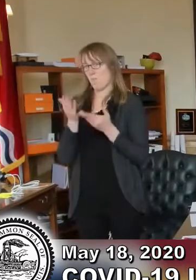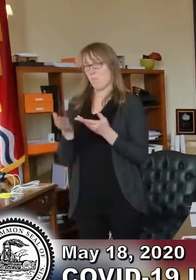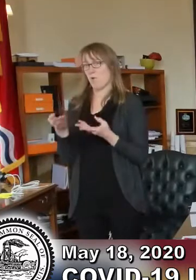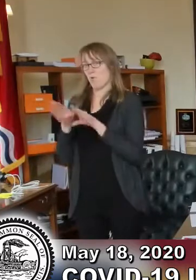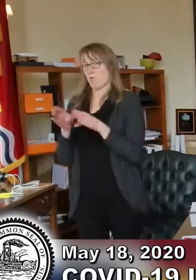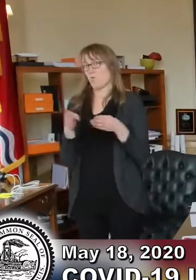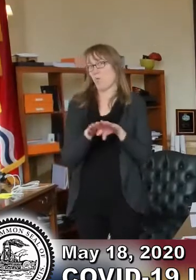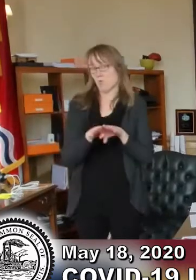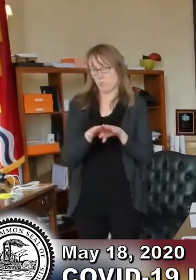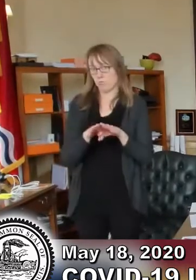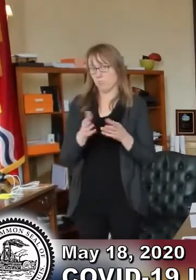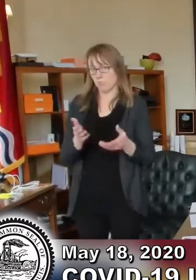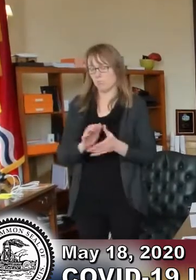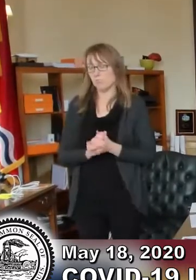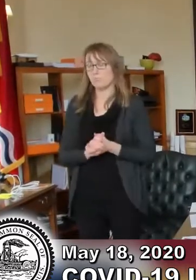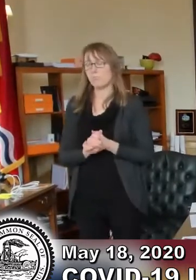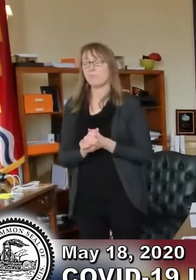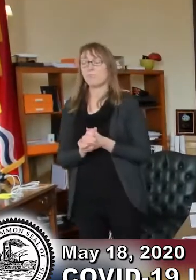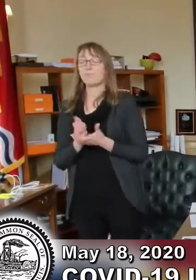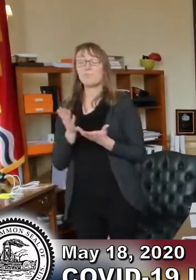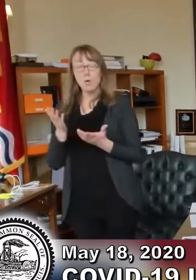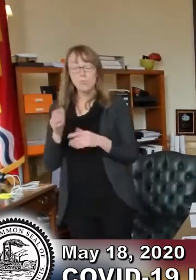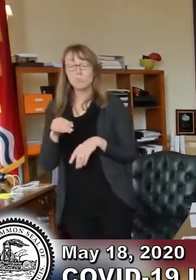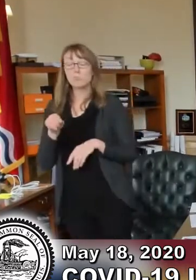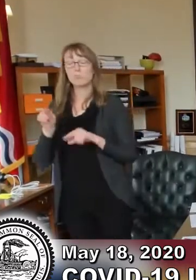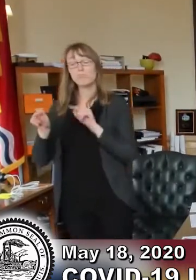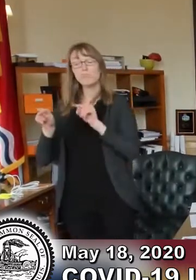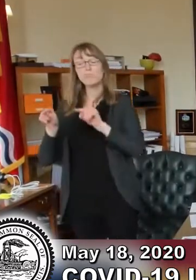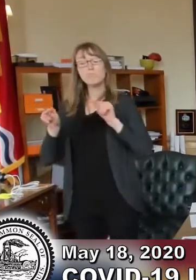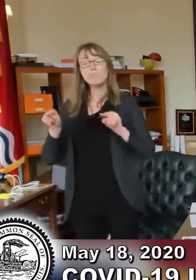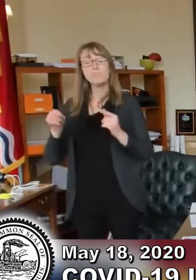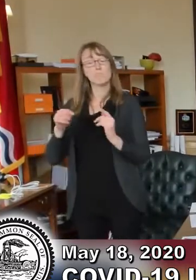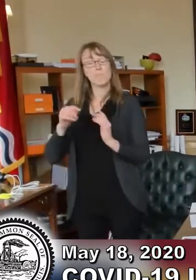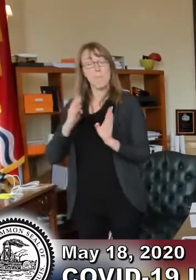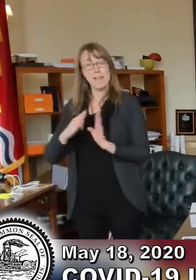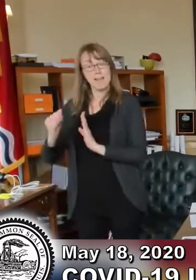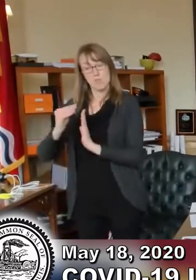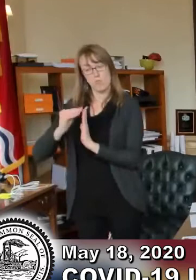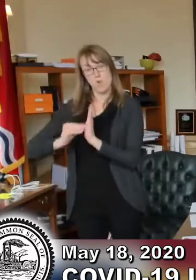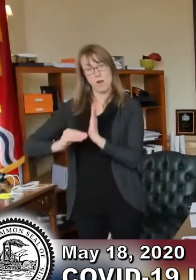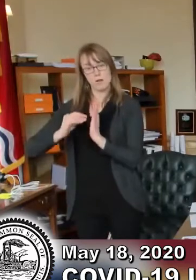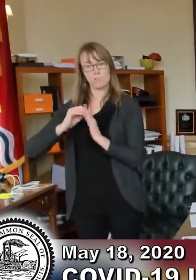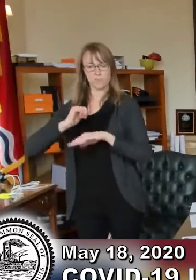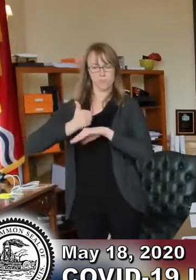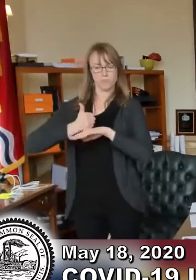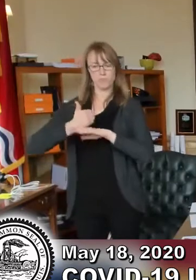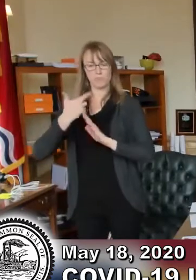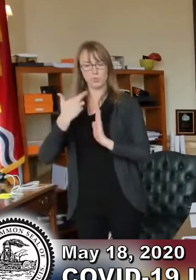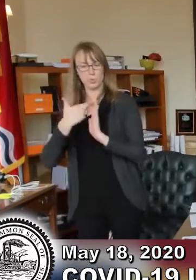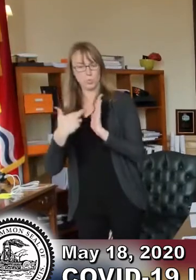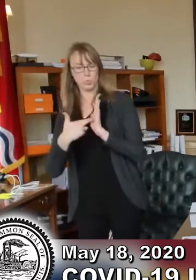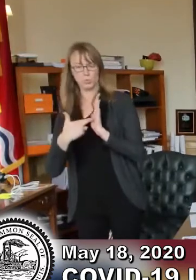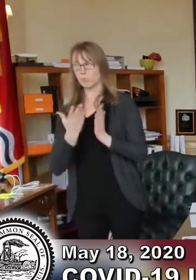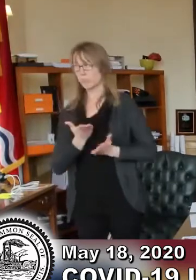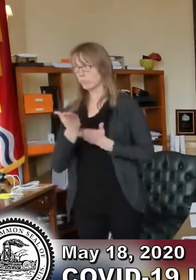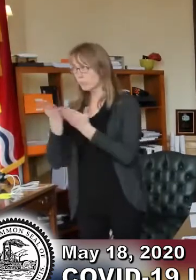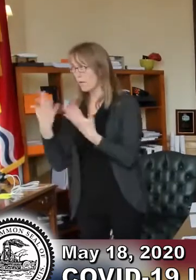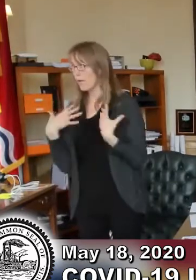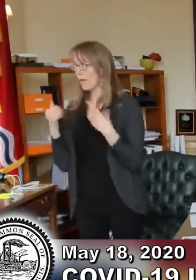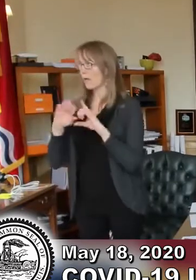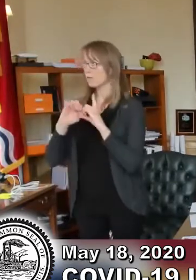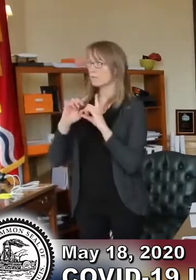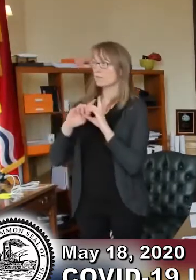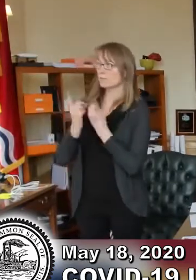date in the not too distant future, a few weeks, that they will be allowed to open. Now, that's